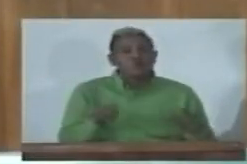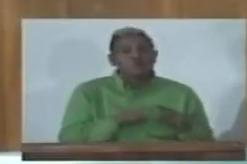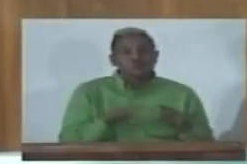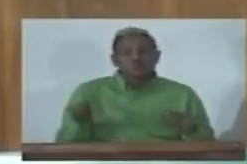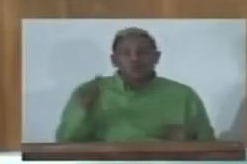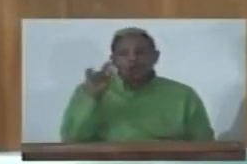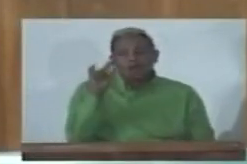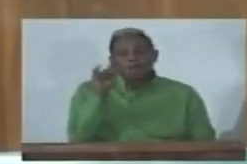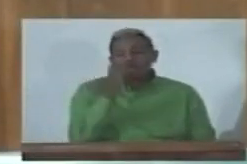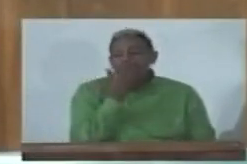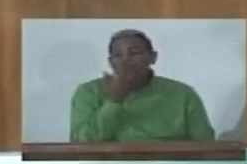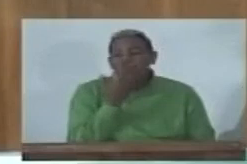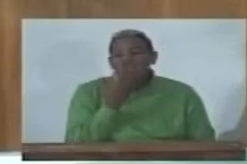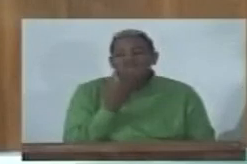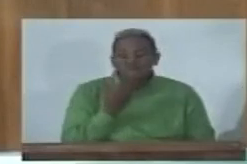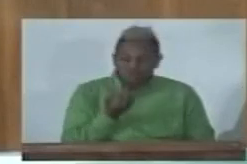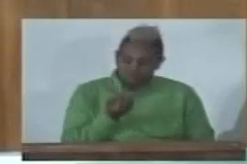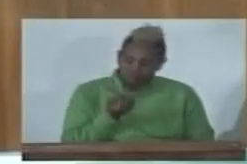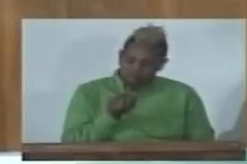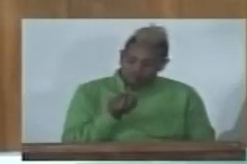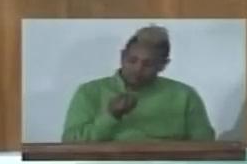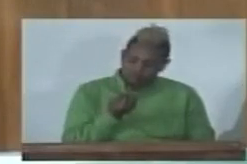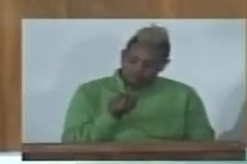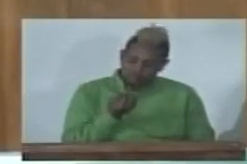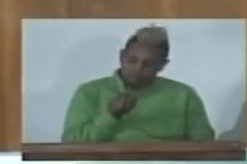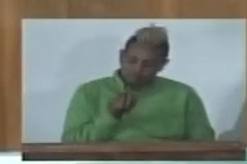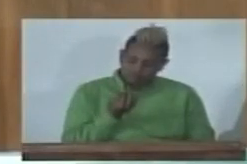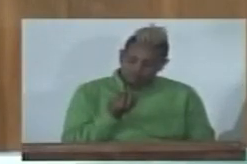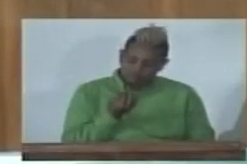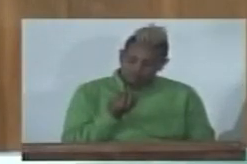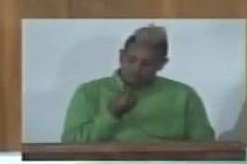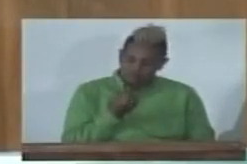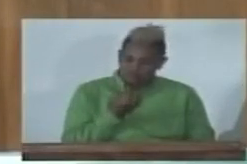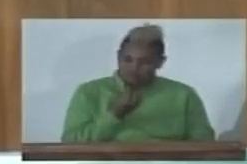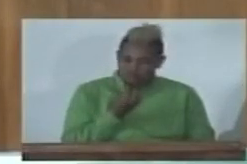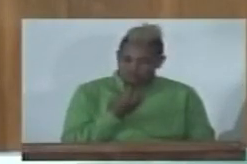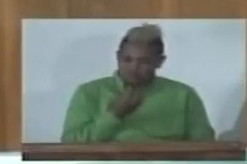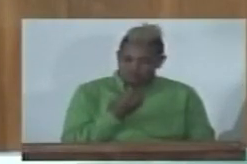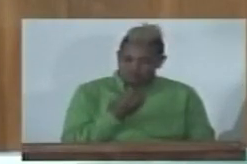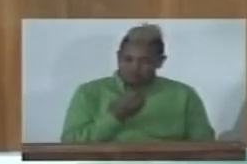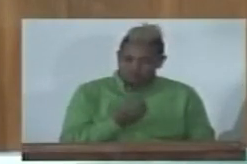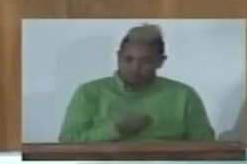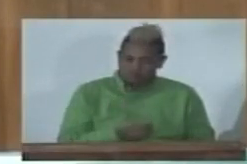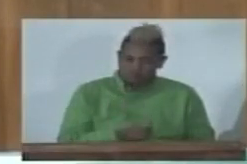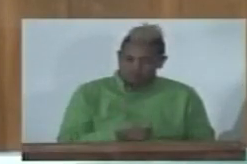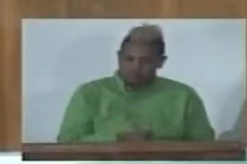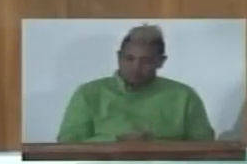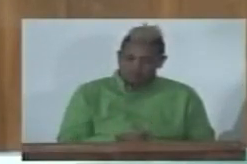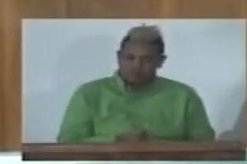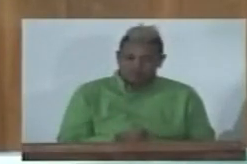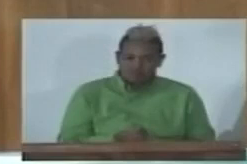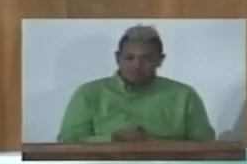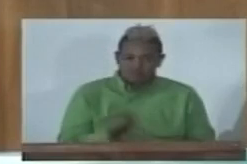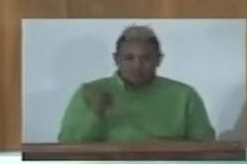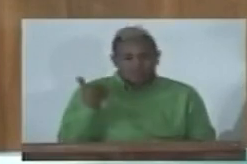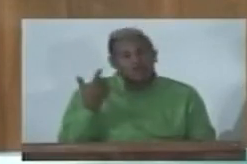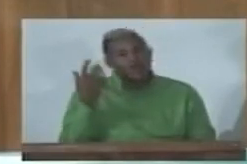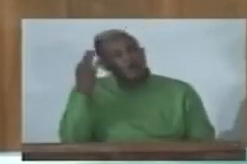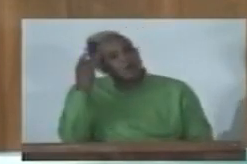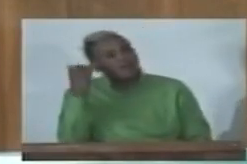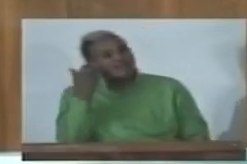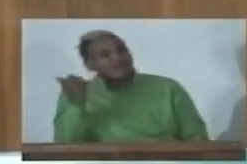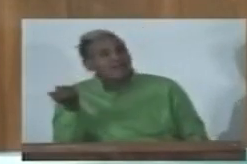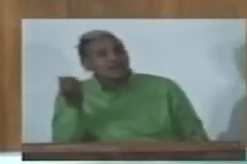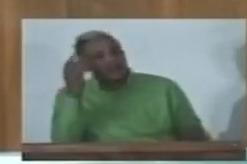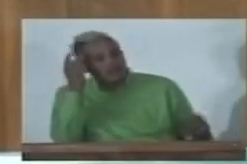wondered, Minister, whether there is any contemplation. We know, before I go there, we know that in the last